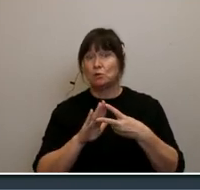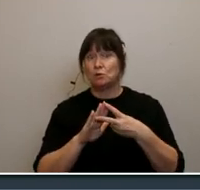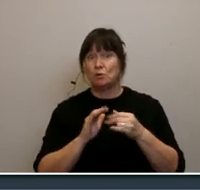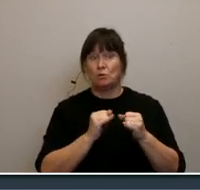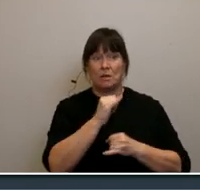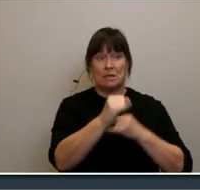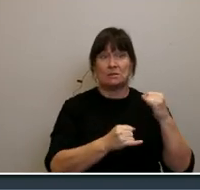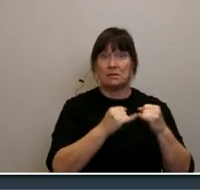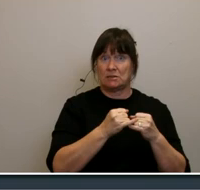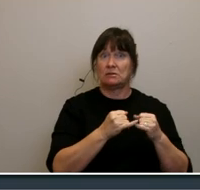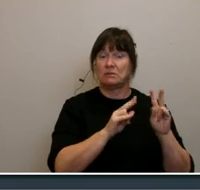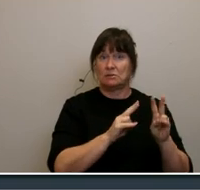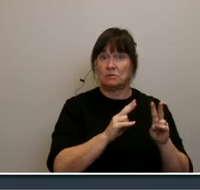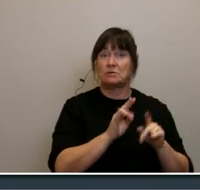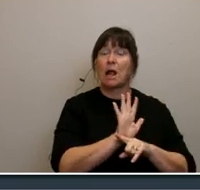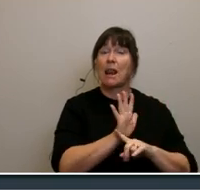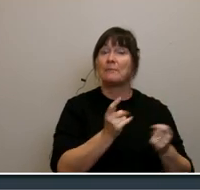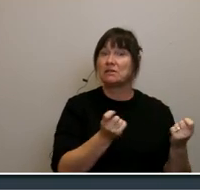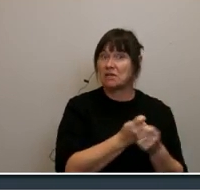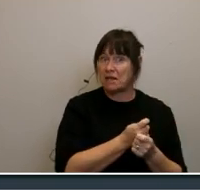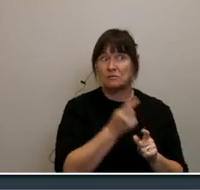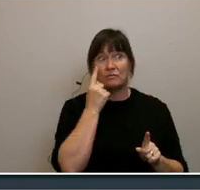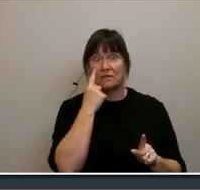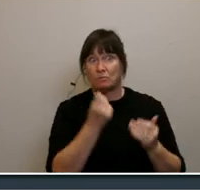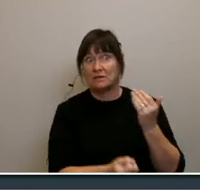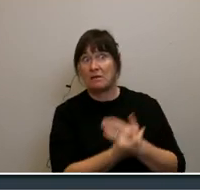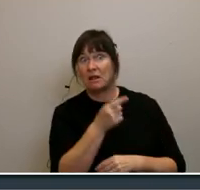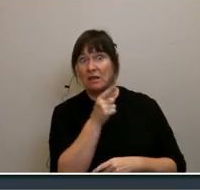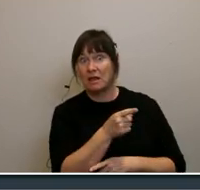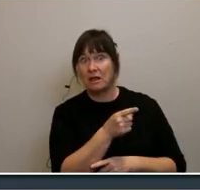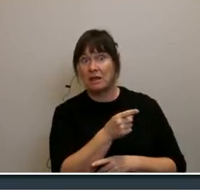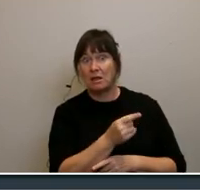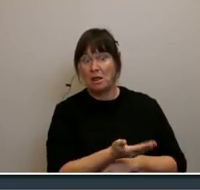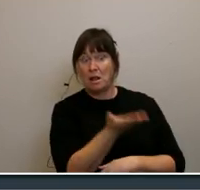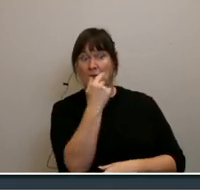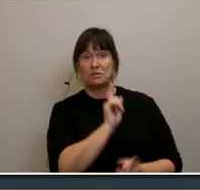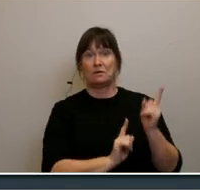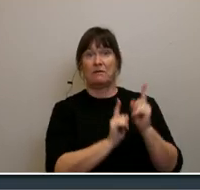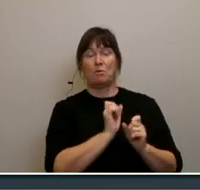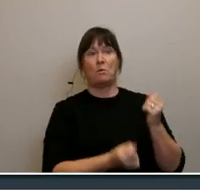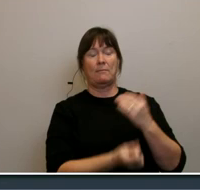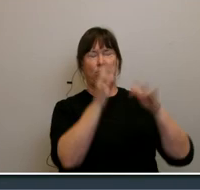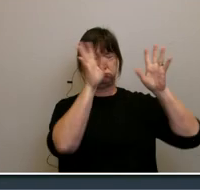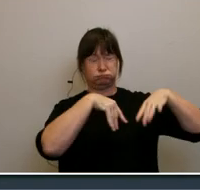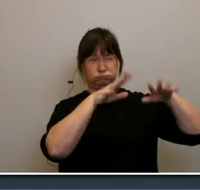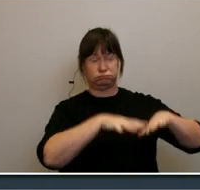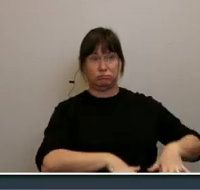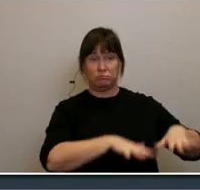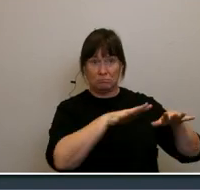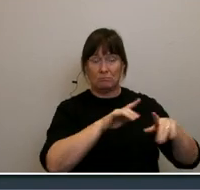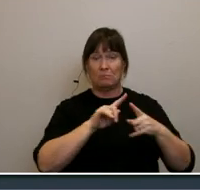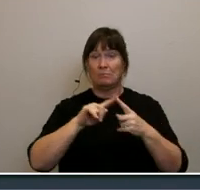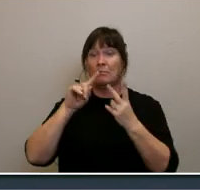contexts. One is climate change, and we saw how drastic that can be very abruptly last November here, and also a